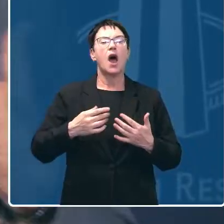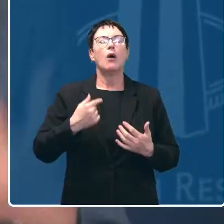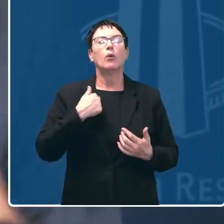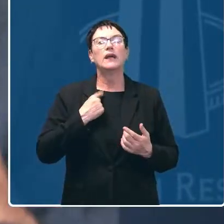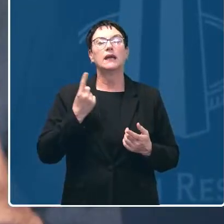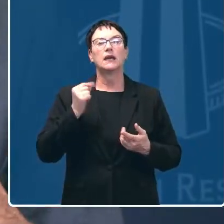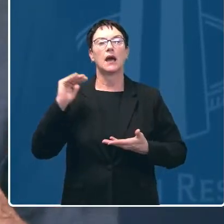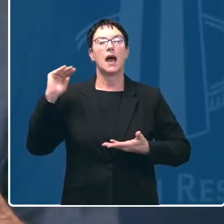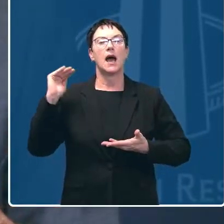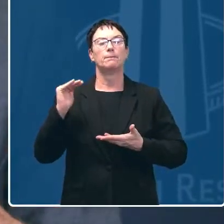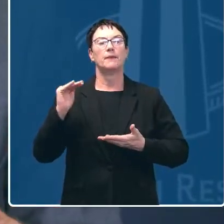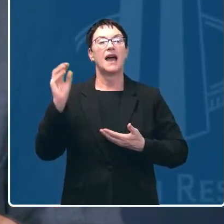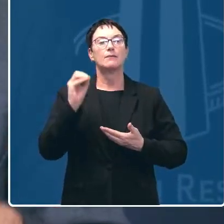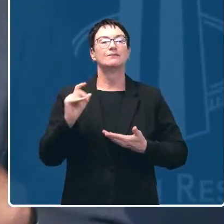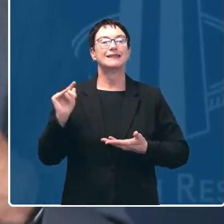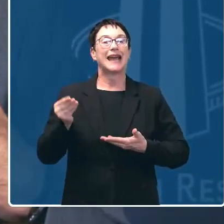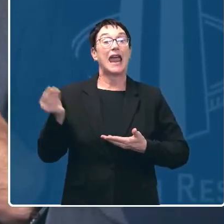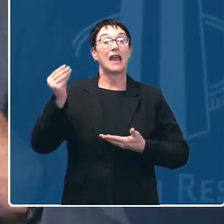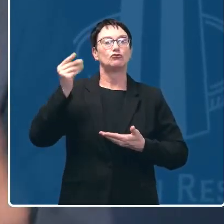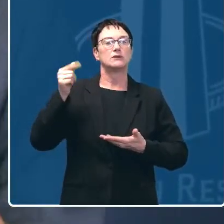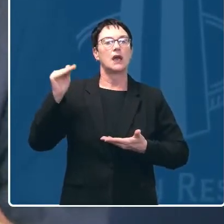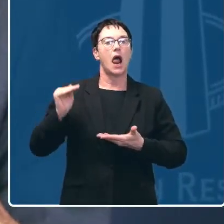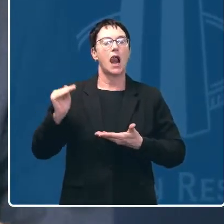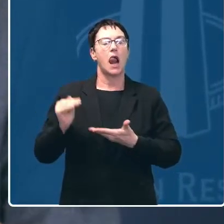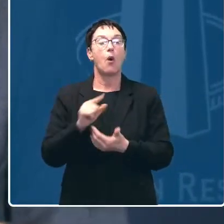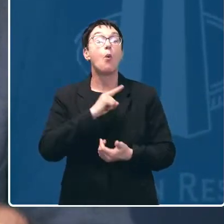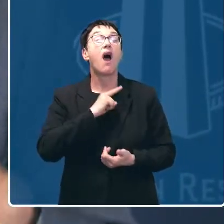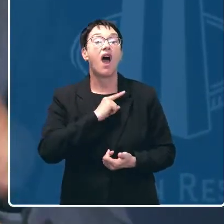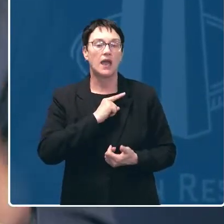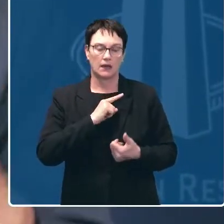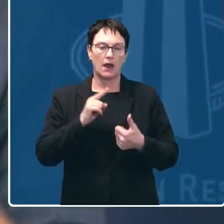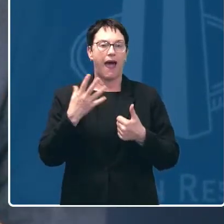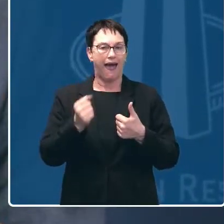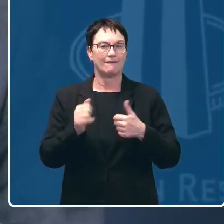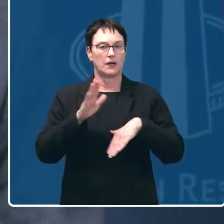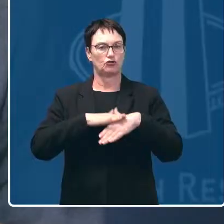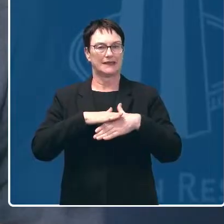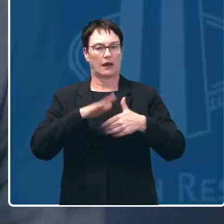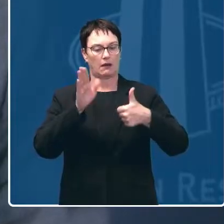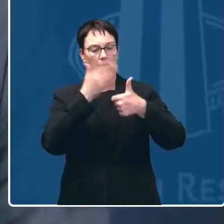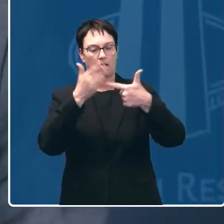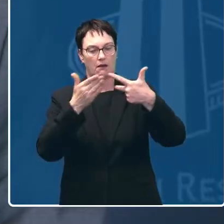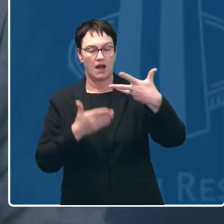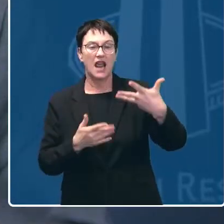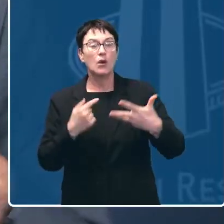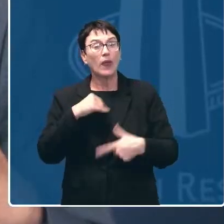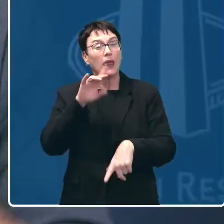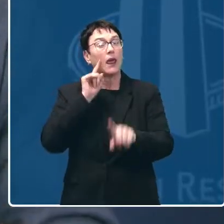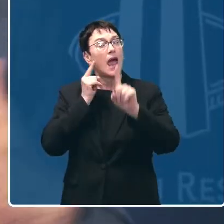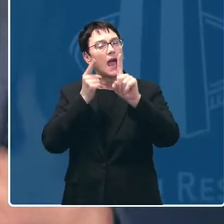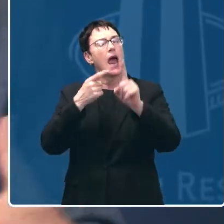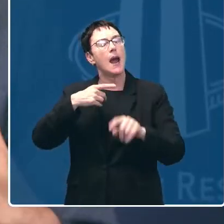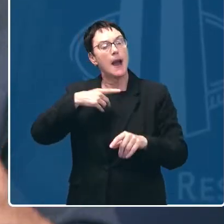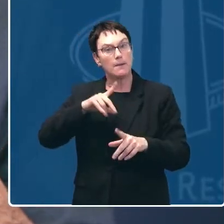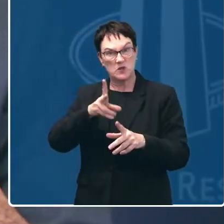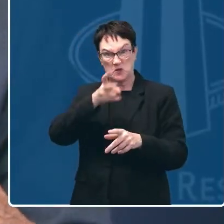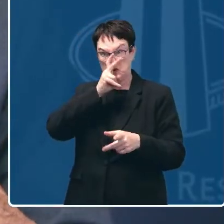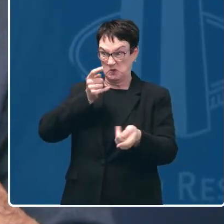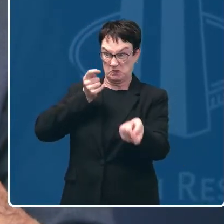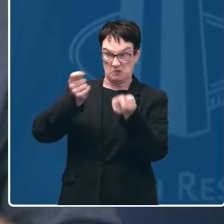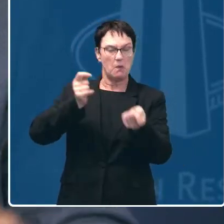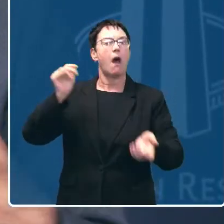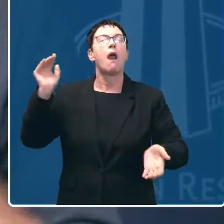given the risks we faced, our aim was to be less restrictive. And I think we're now more or